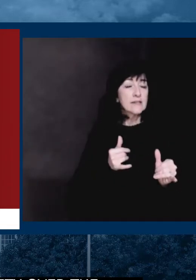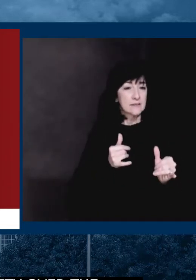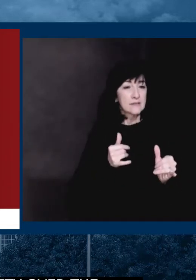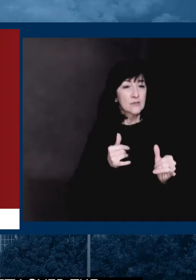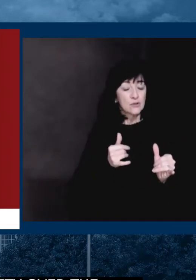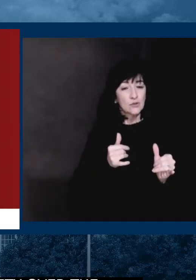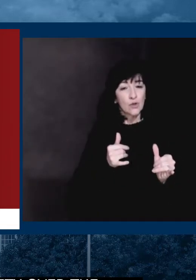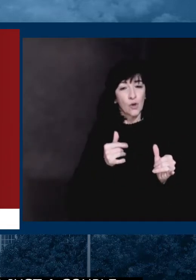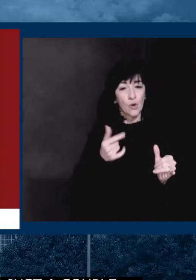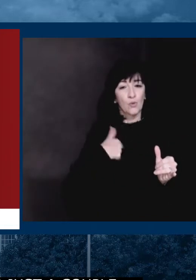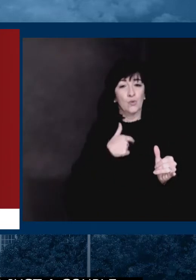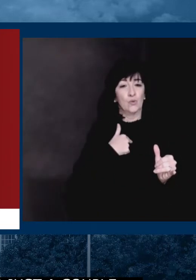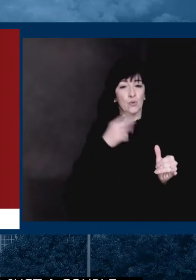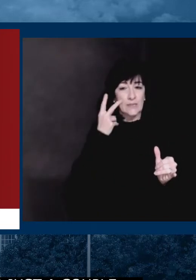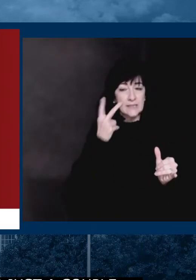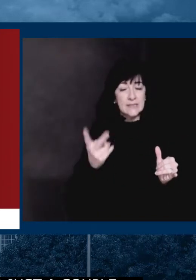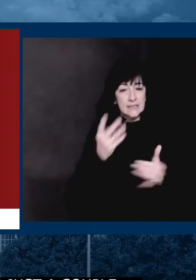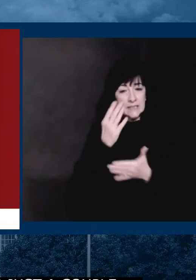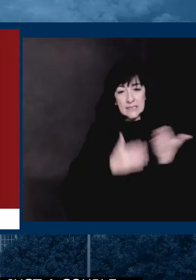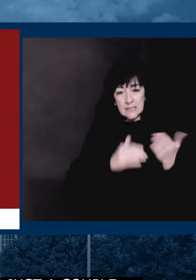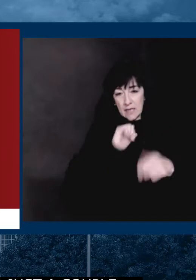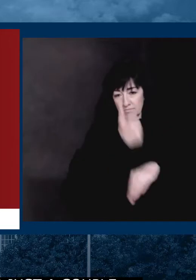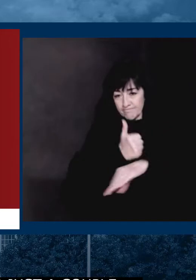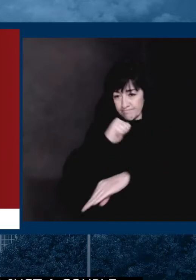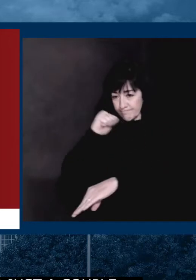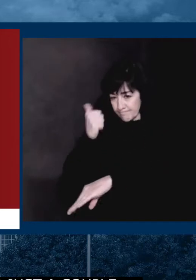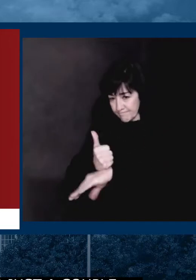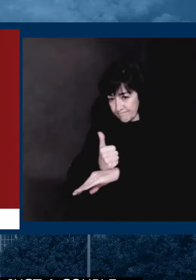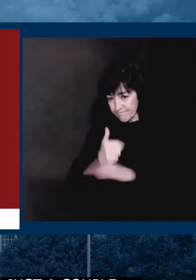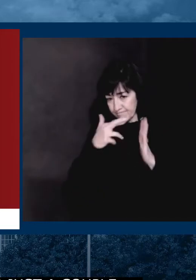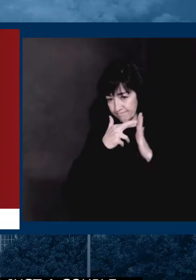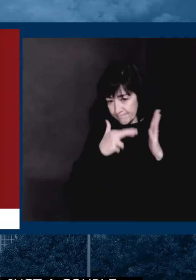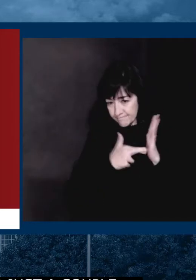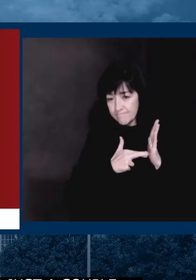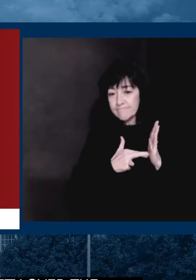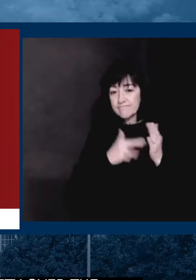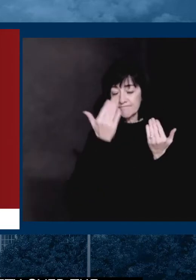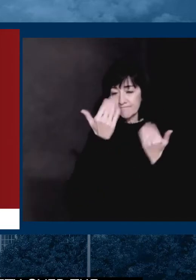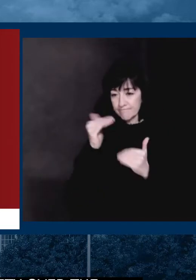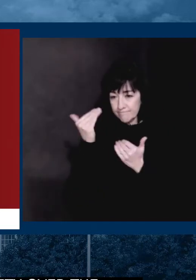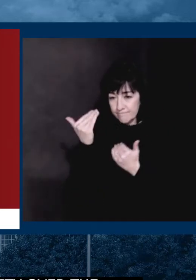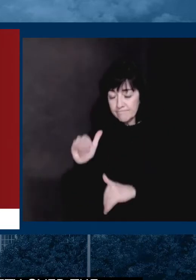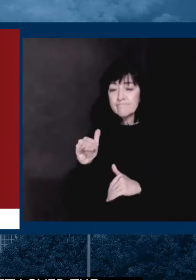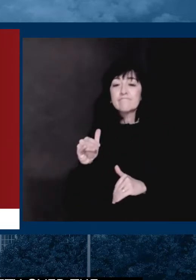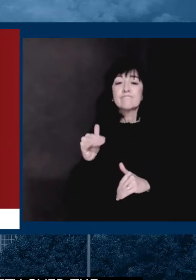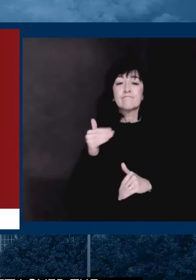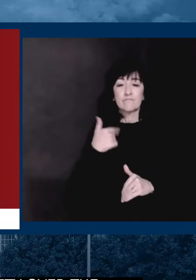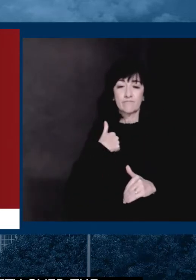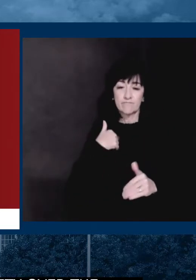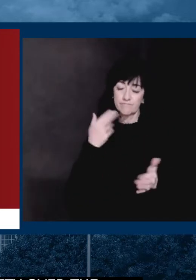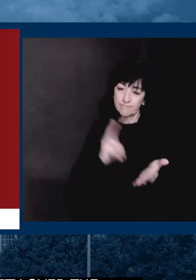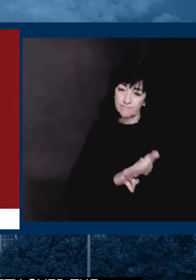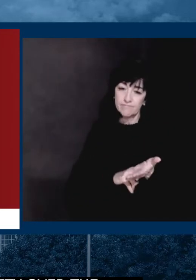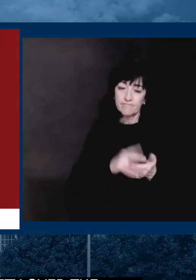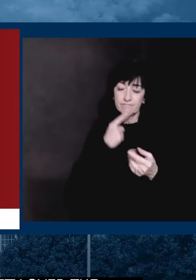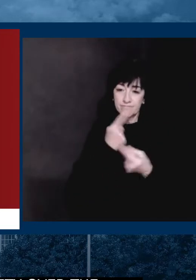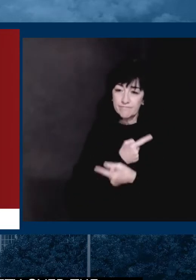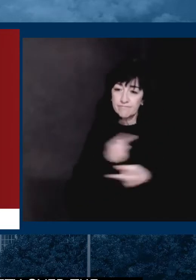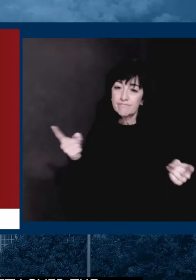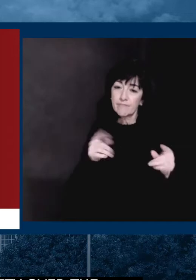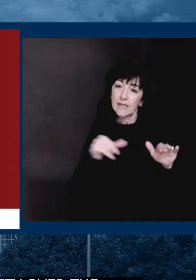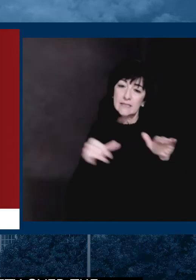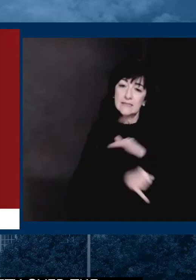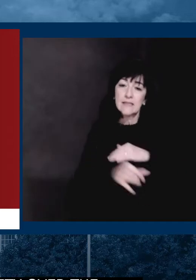we put in place mitigation efforts, an advisory, stay-at-home advisory, recommending that